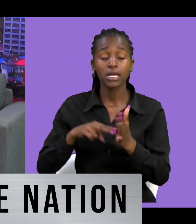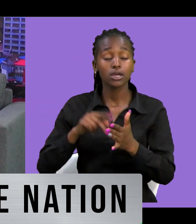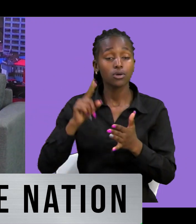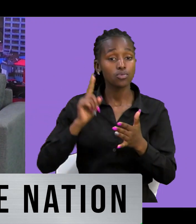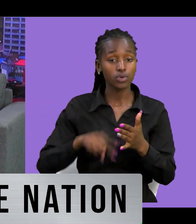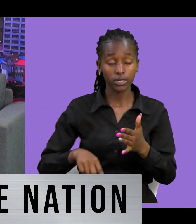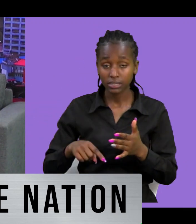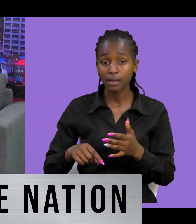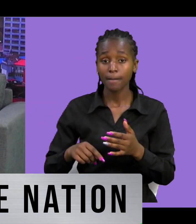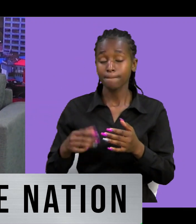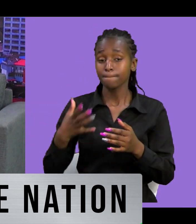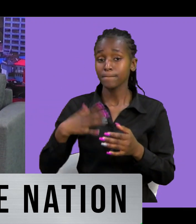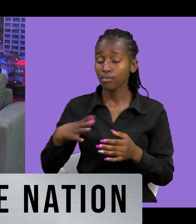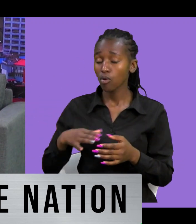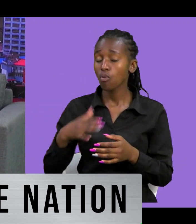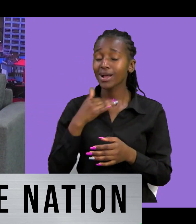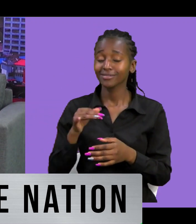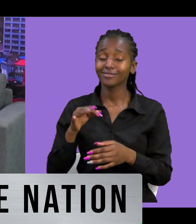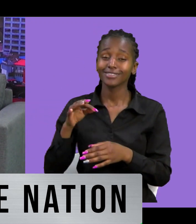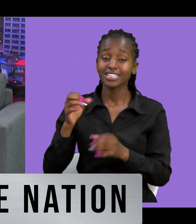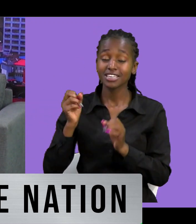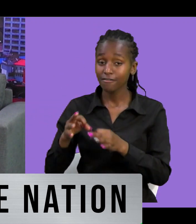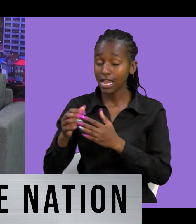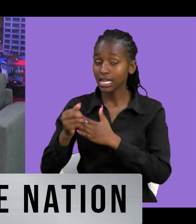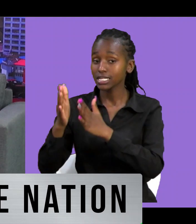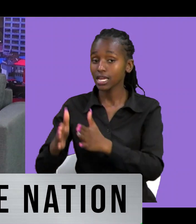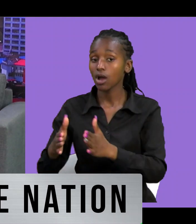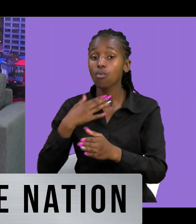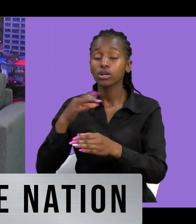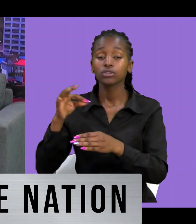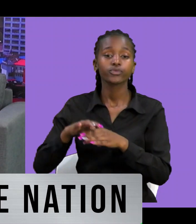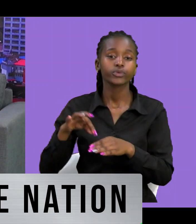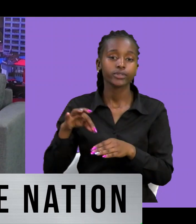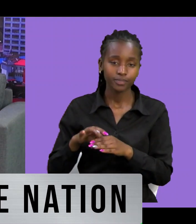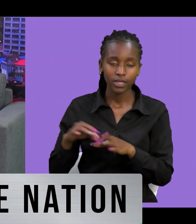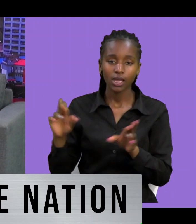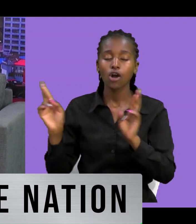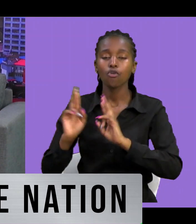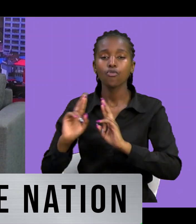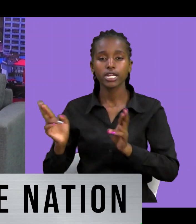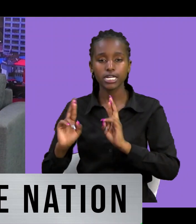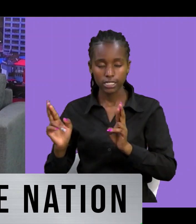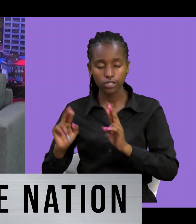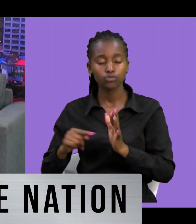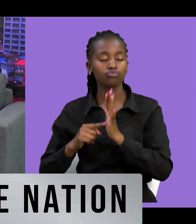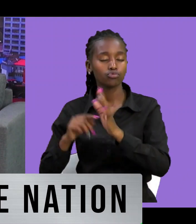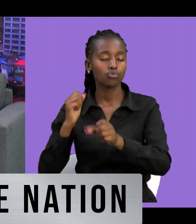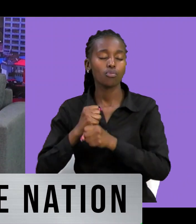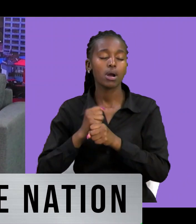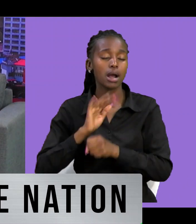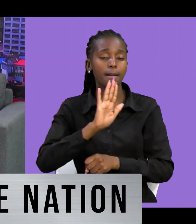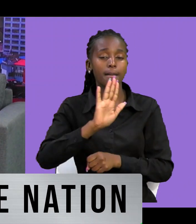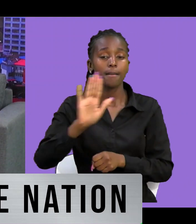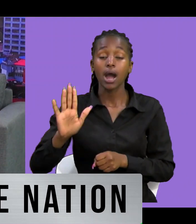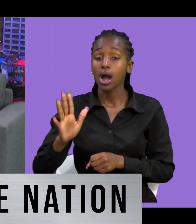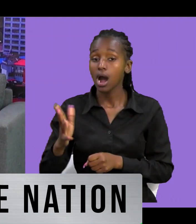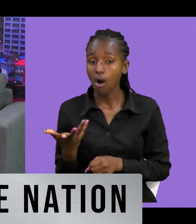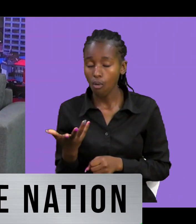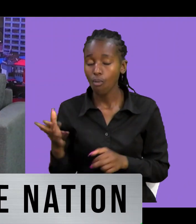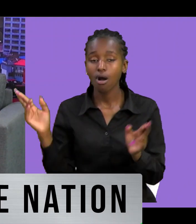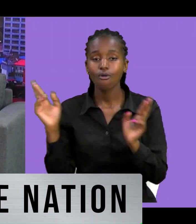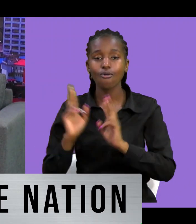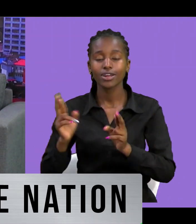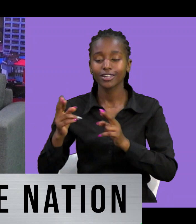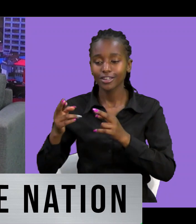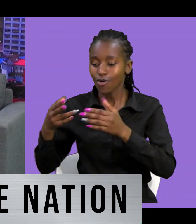because he wants that vote, he wants that prominence, like I opened these stalls, I did this. So you come and also find that they'll